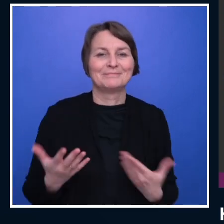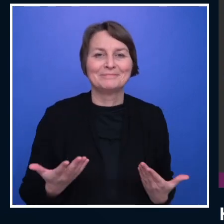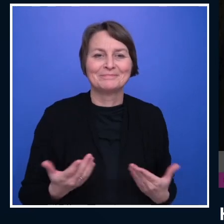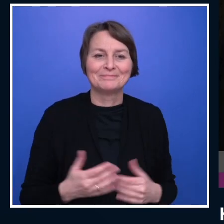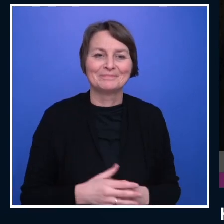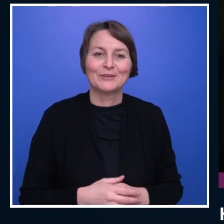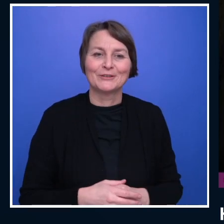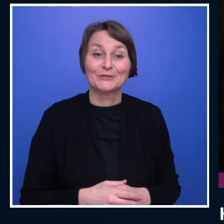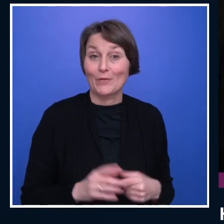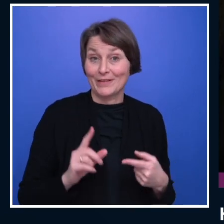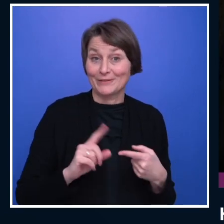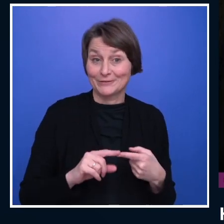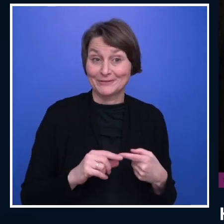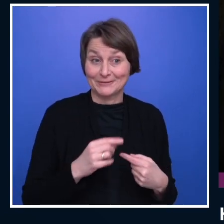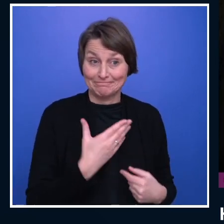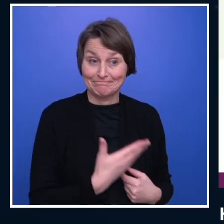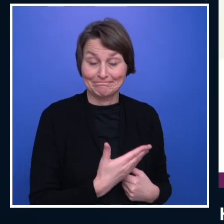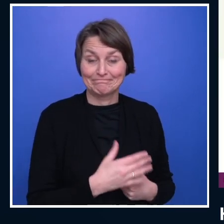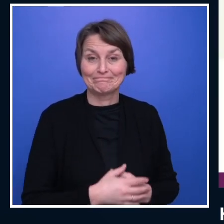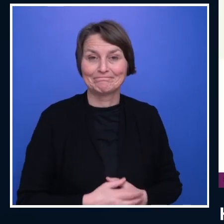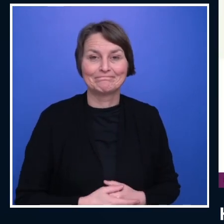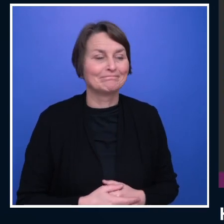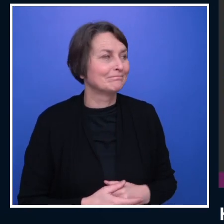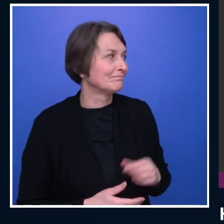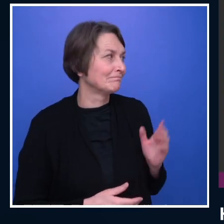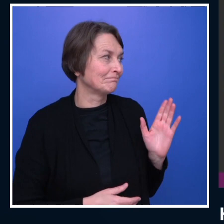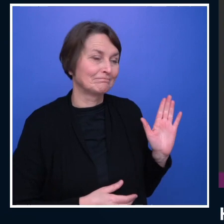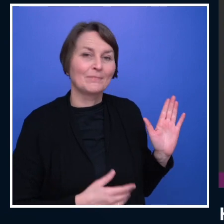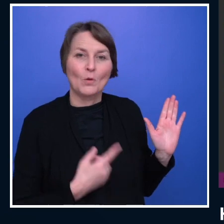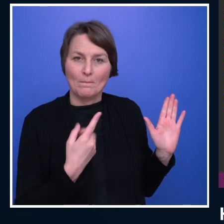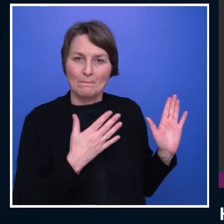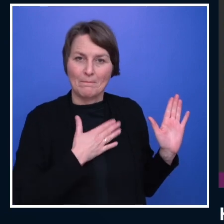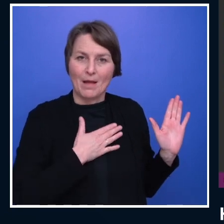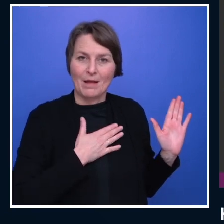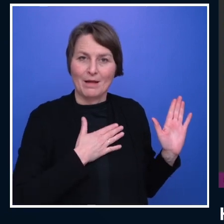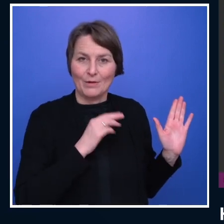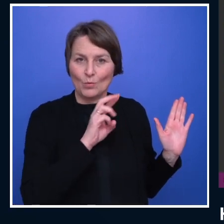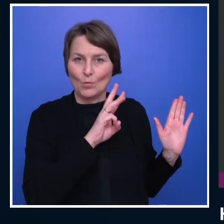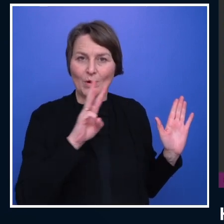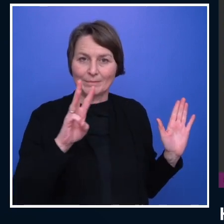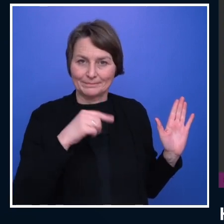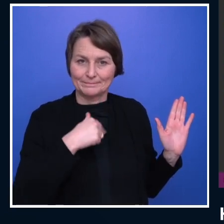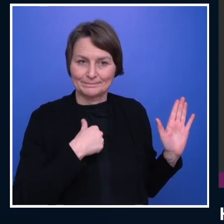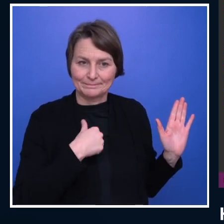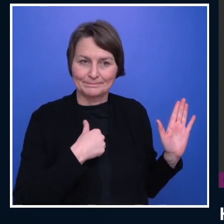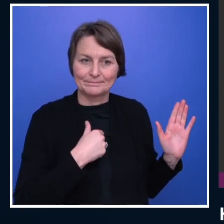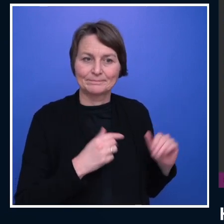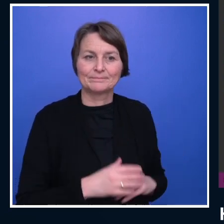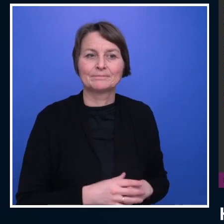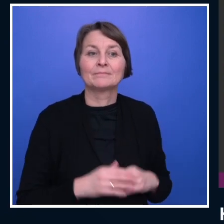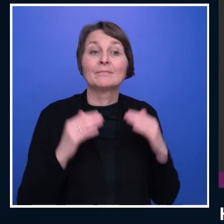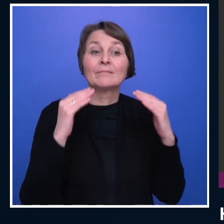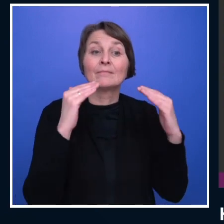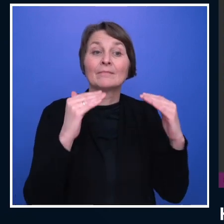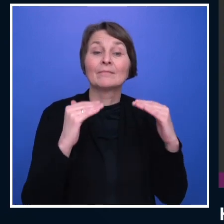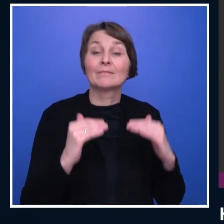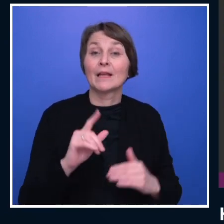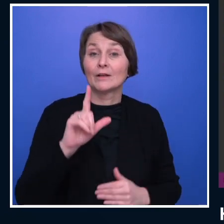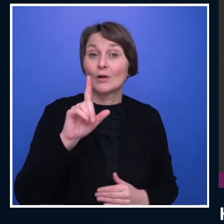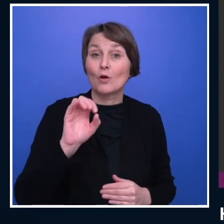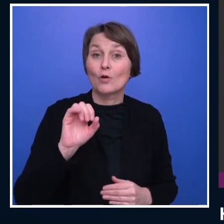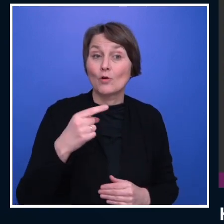is hanselman.com. Okay. Blog is a